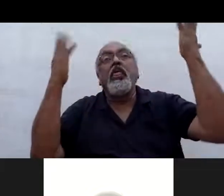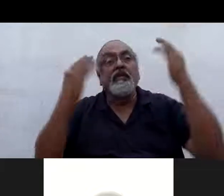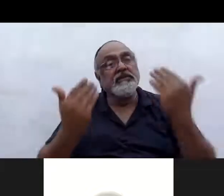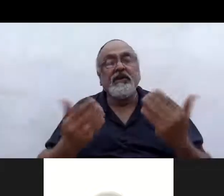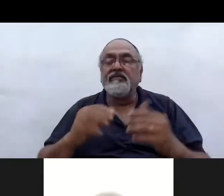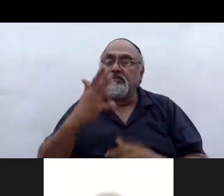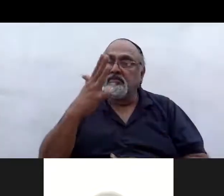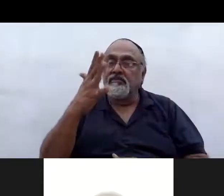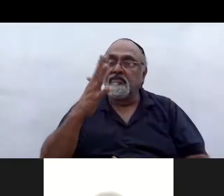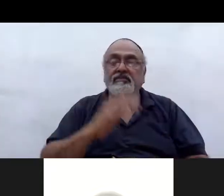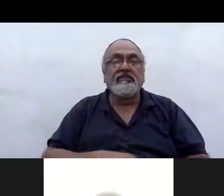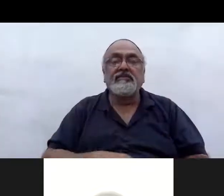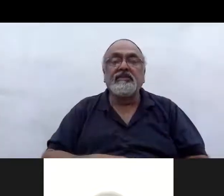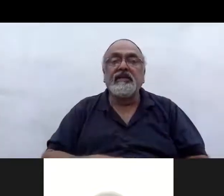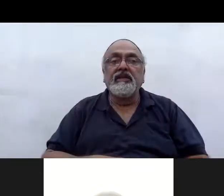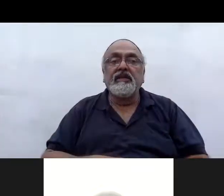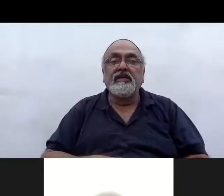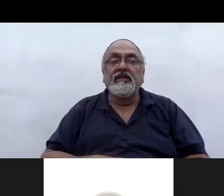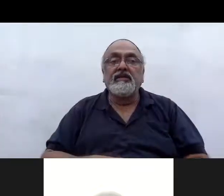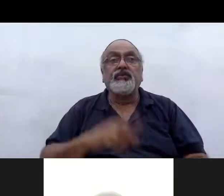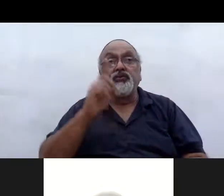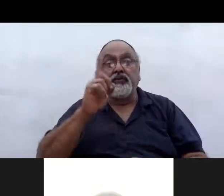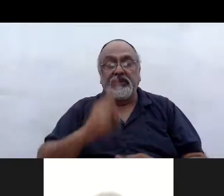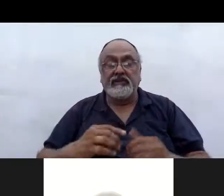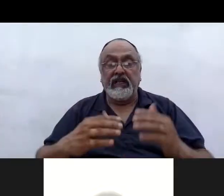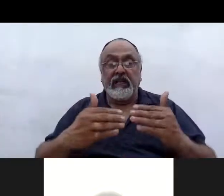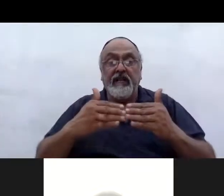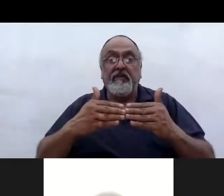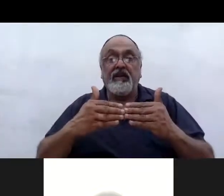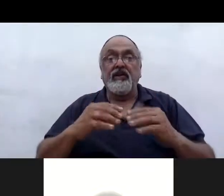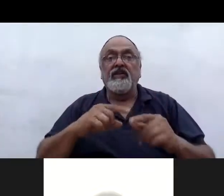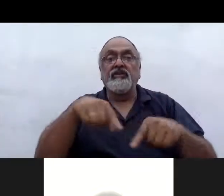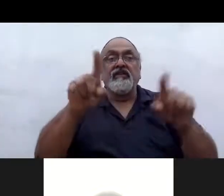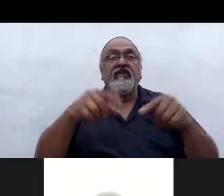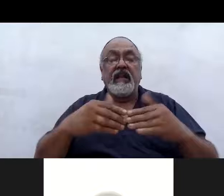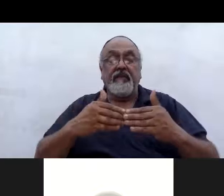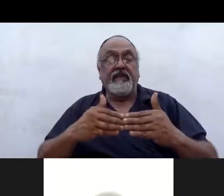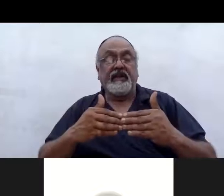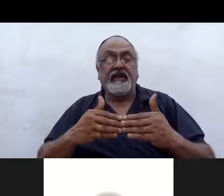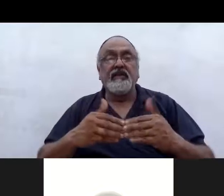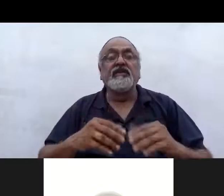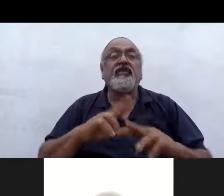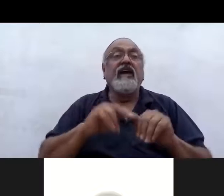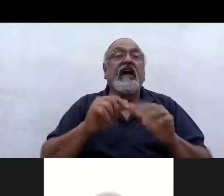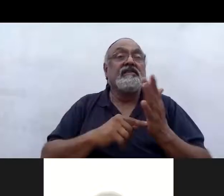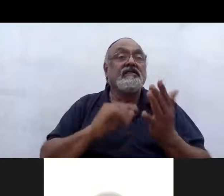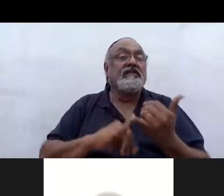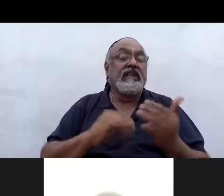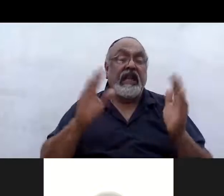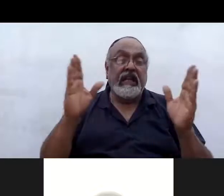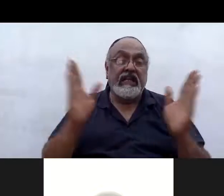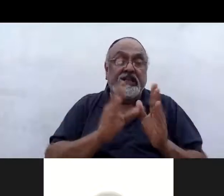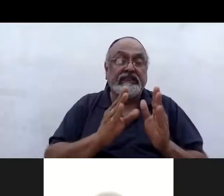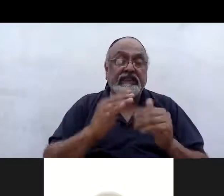cases, you should restrict yourself, right? So in that case, the facts will be limited. It will be